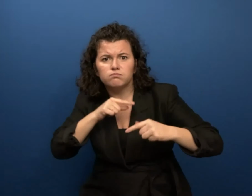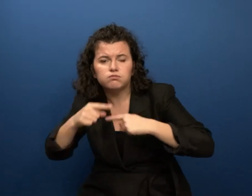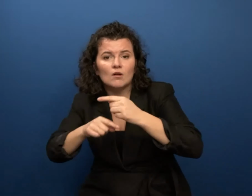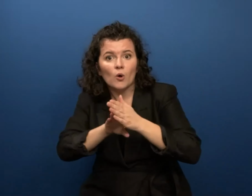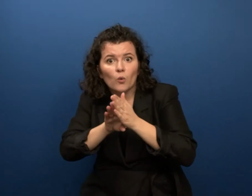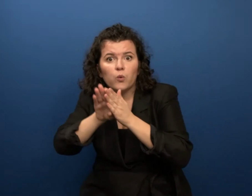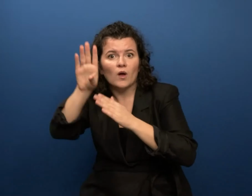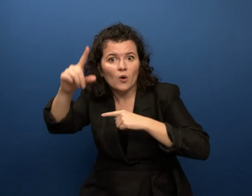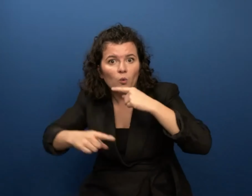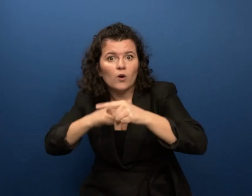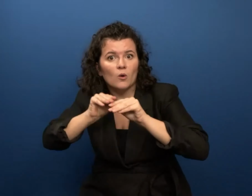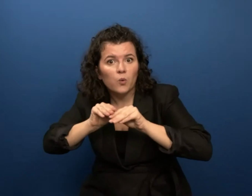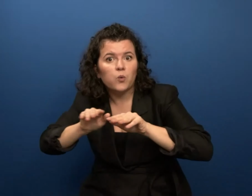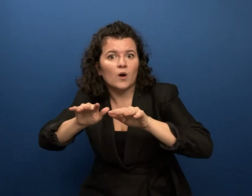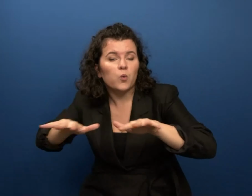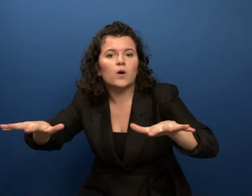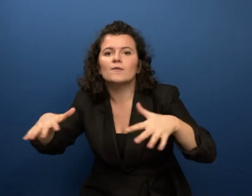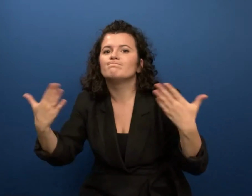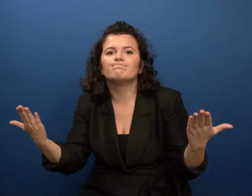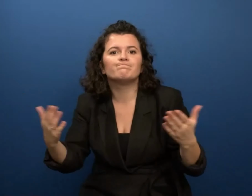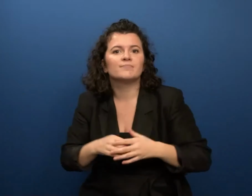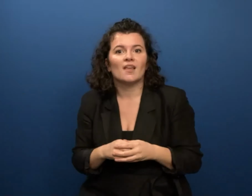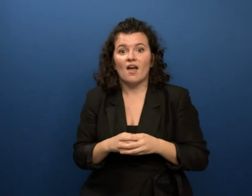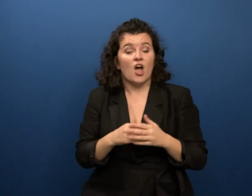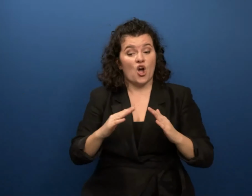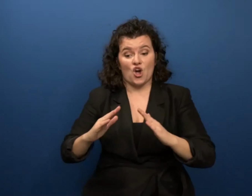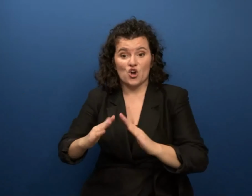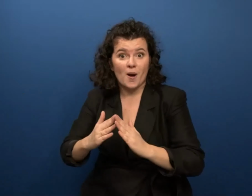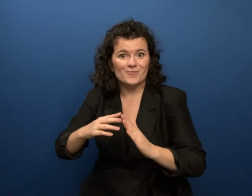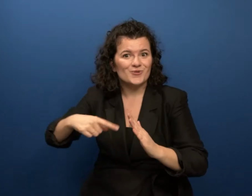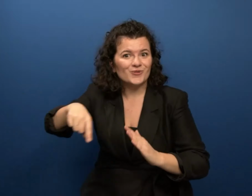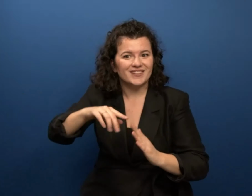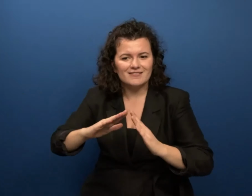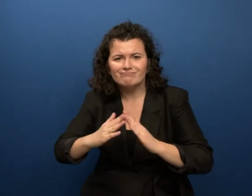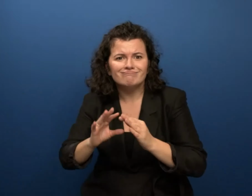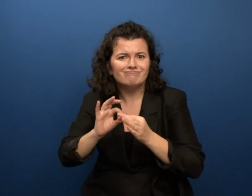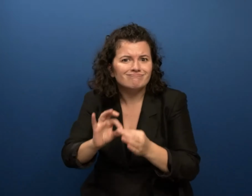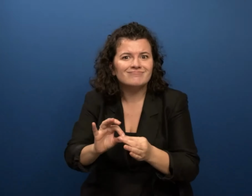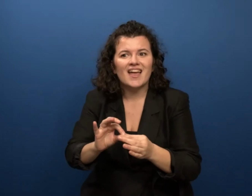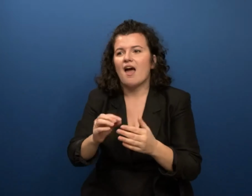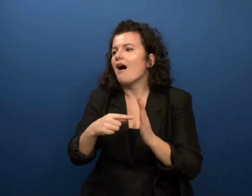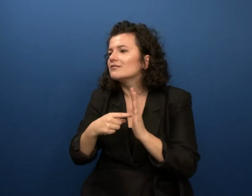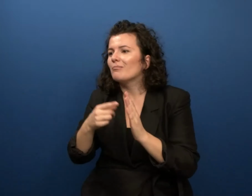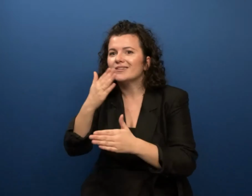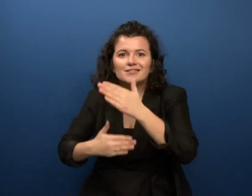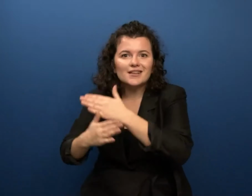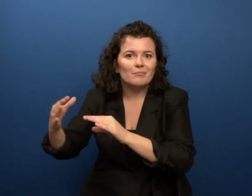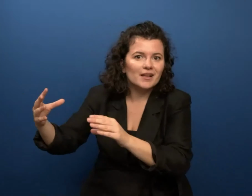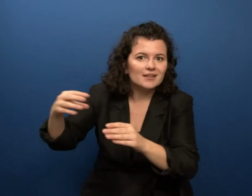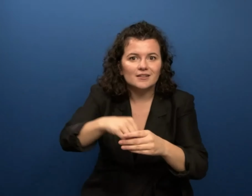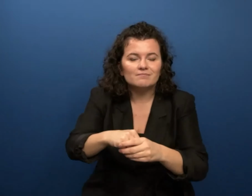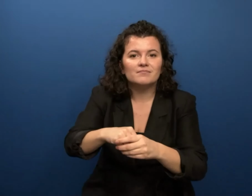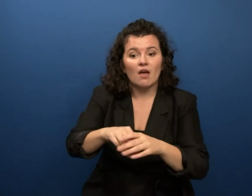a curse. There is a lot of tradition attachment to person with disability. So that